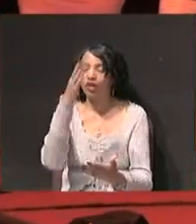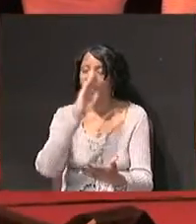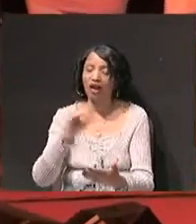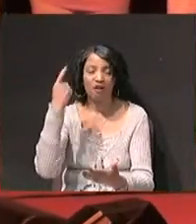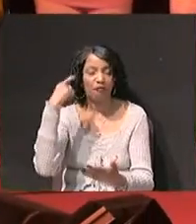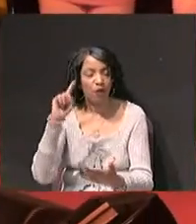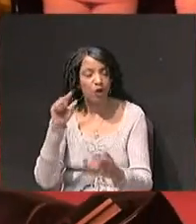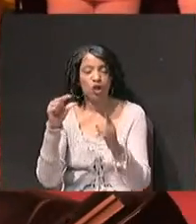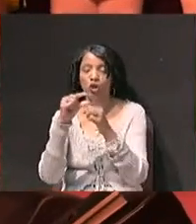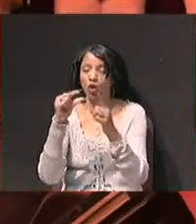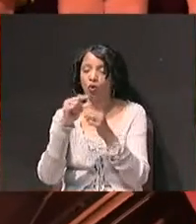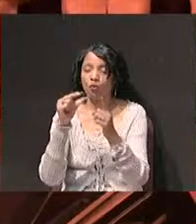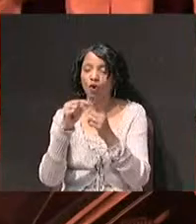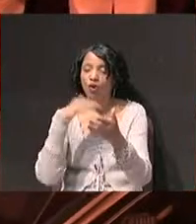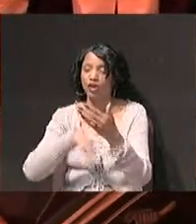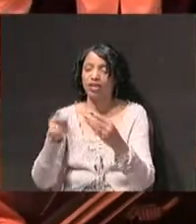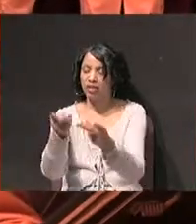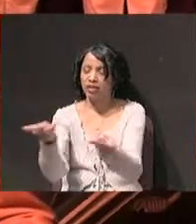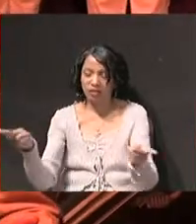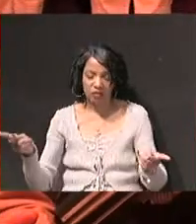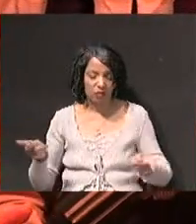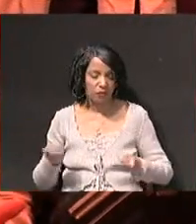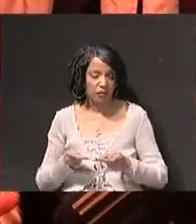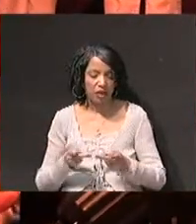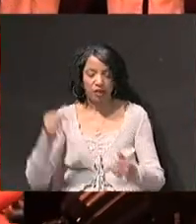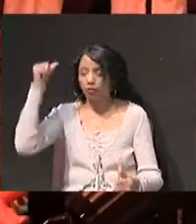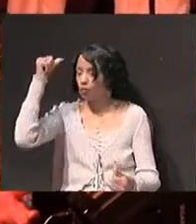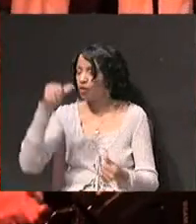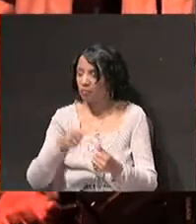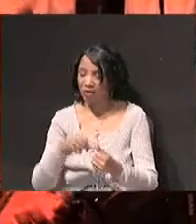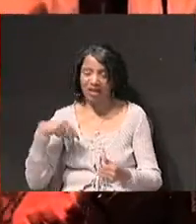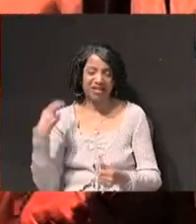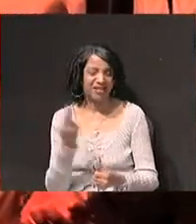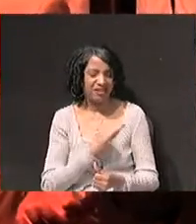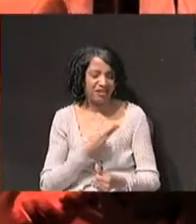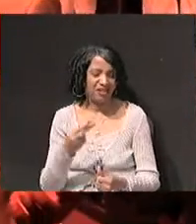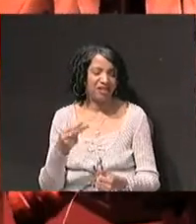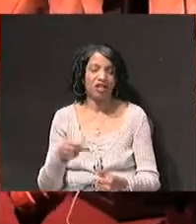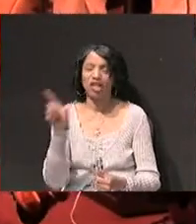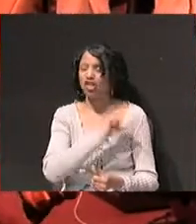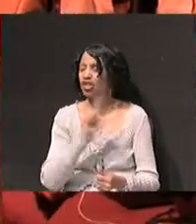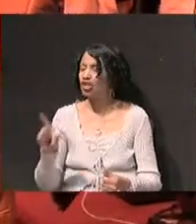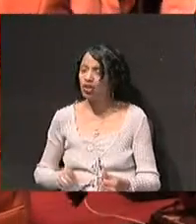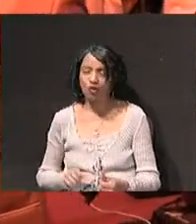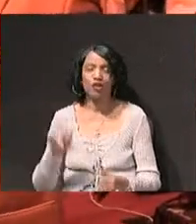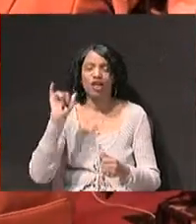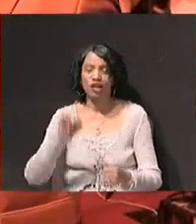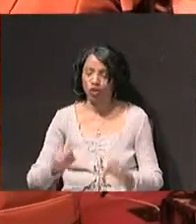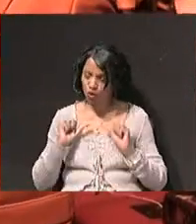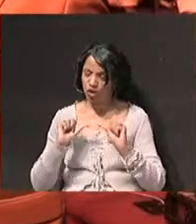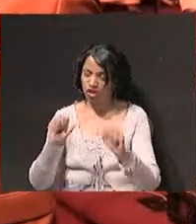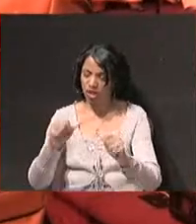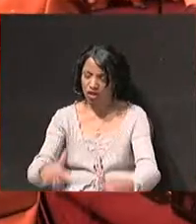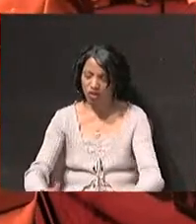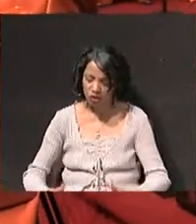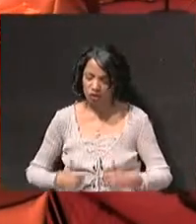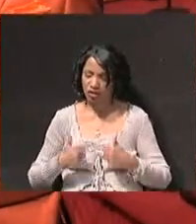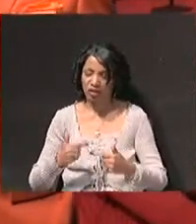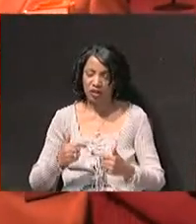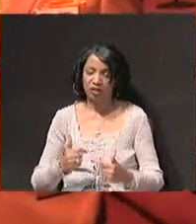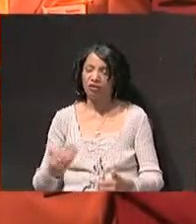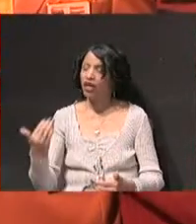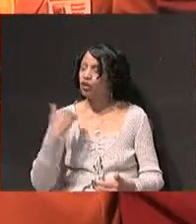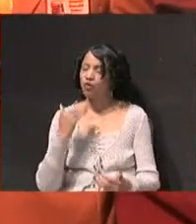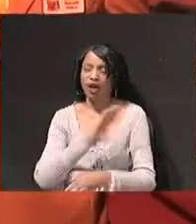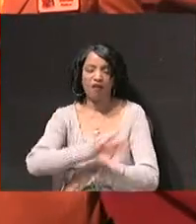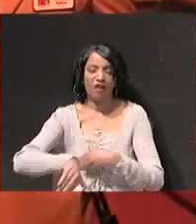going forth in this place, Lord God, reminding us, Lord God, that you still live, Lord God, that you still have all power in